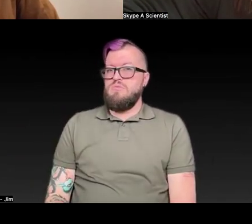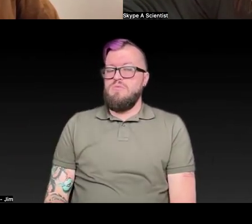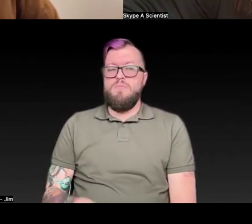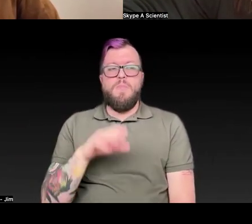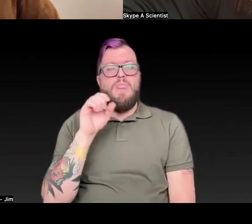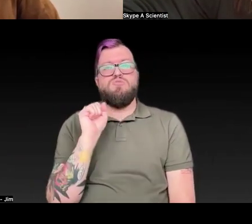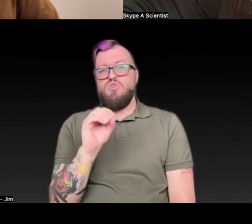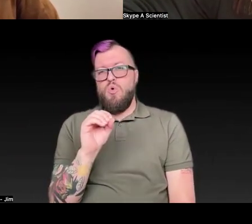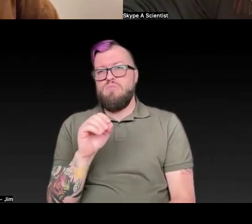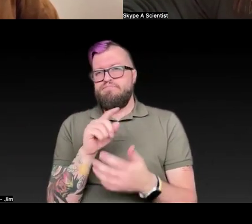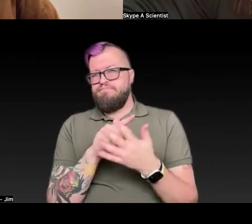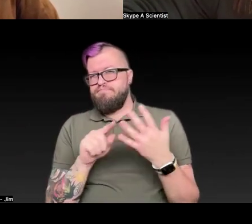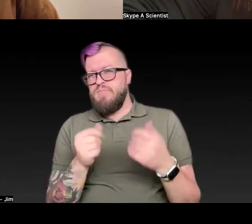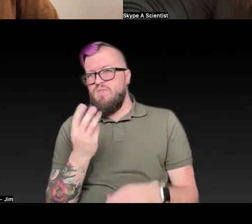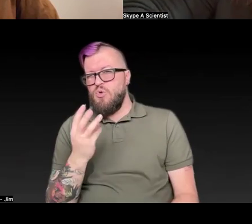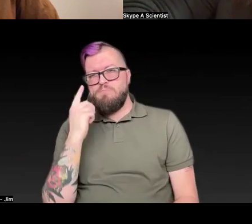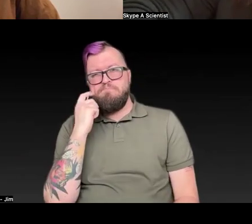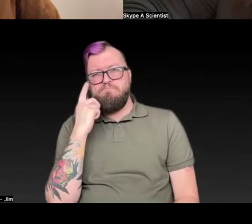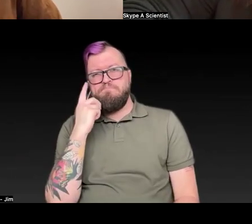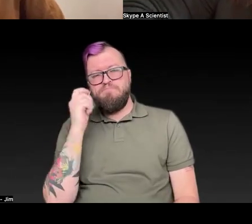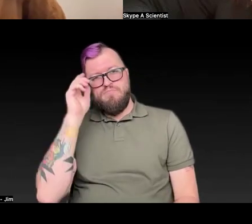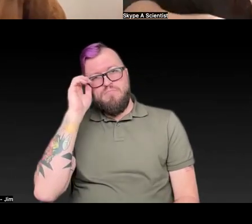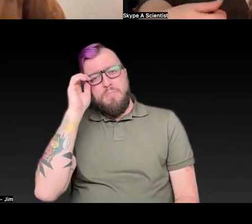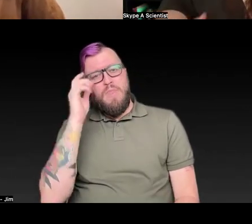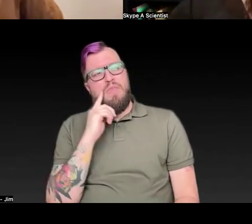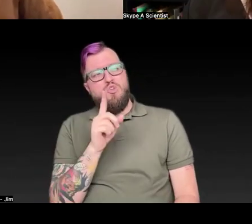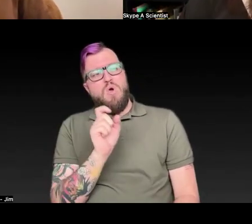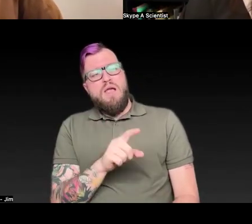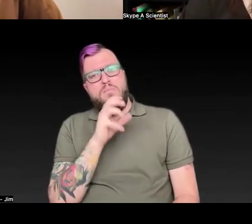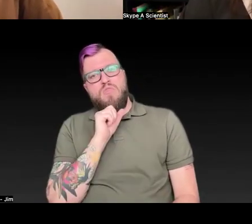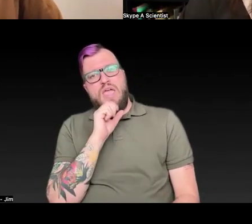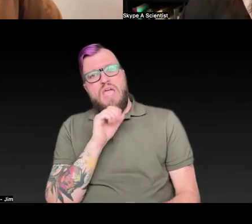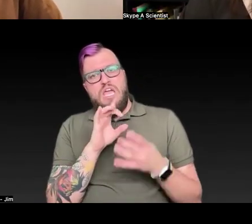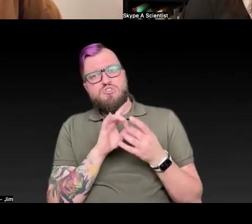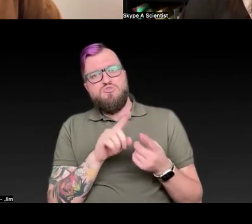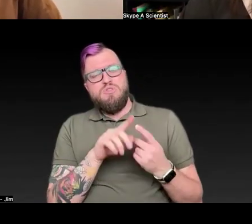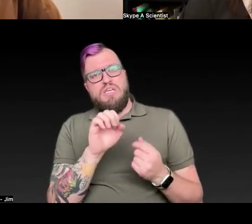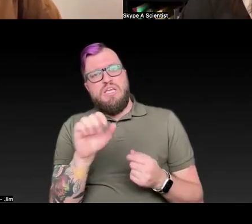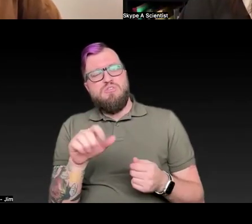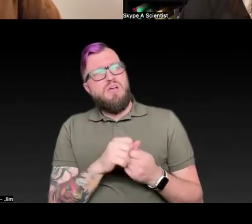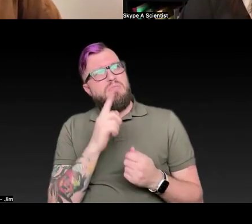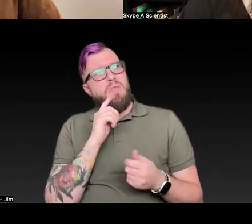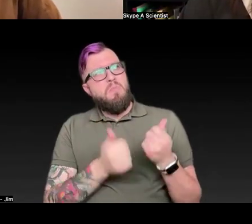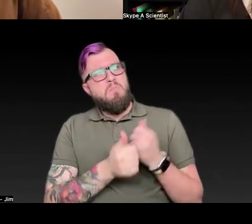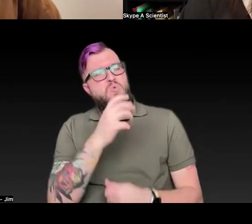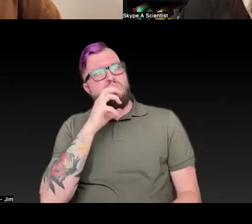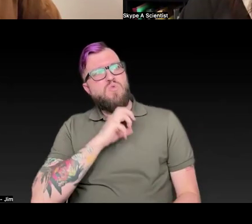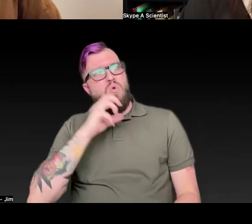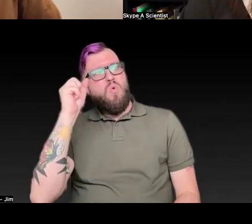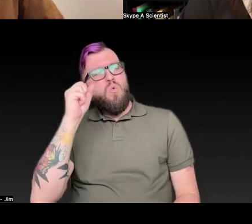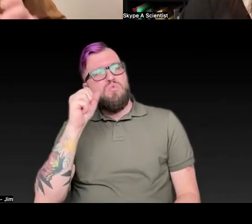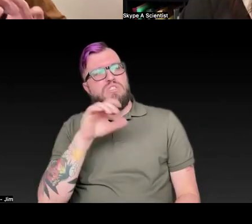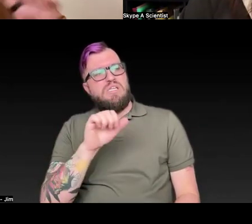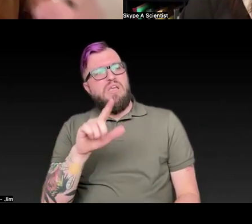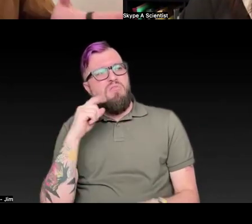So there's a couple things there. The one is I think asking about the age of the eels. I think the oldest eel ever sort